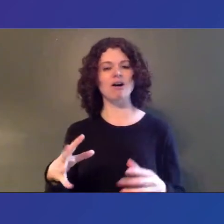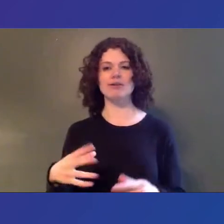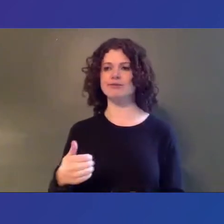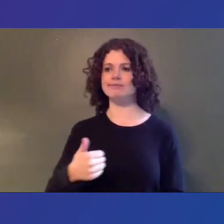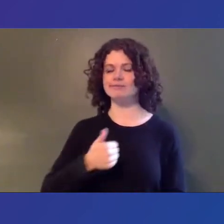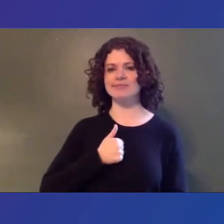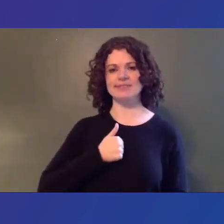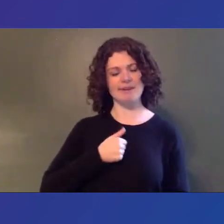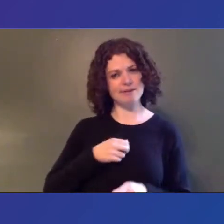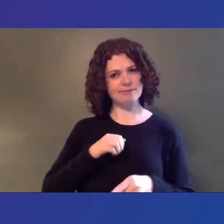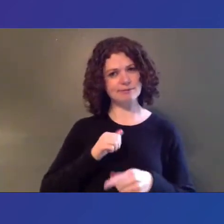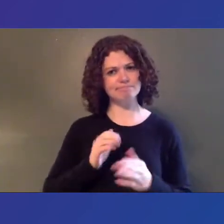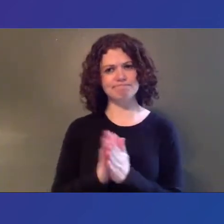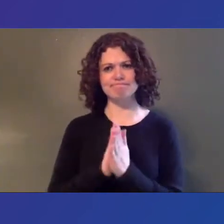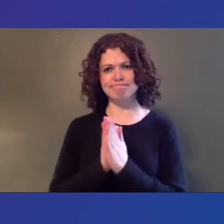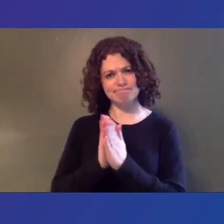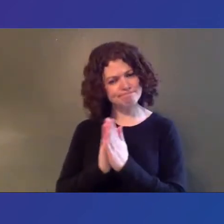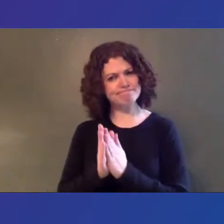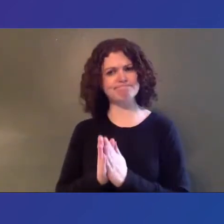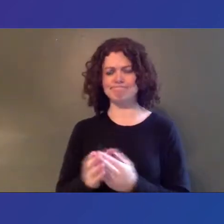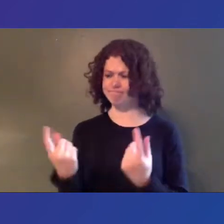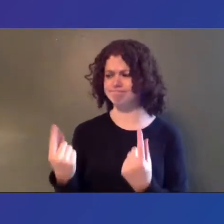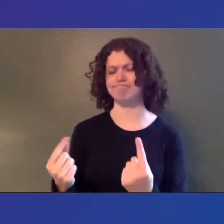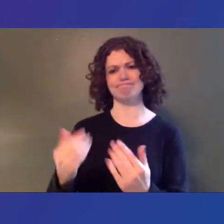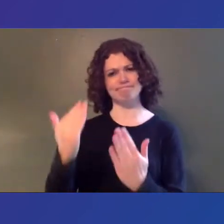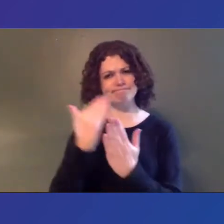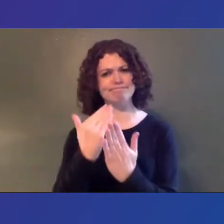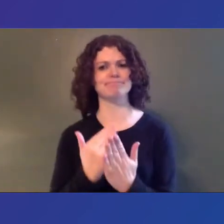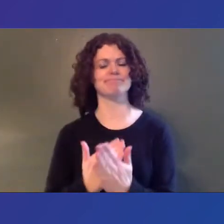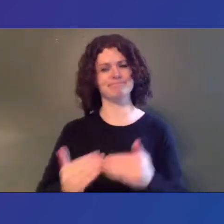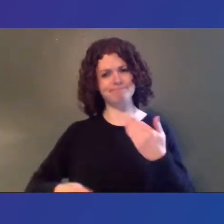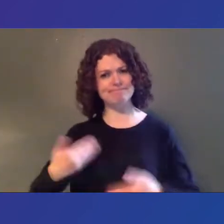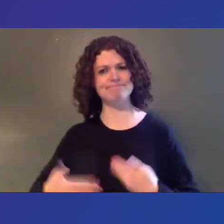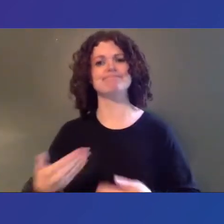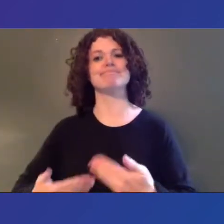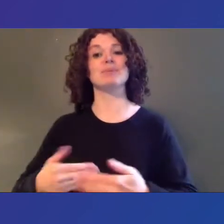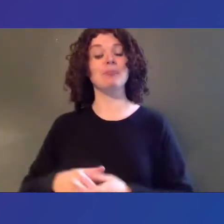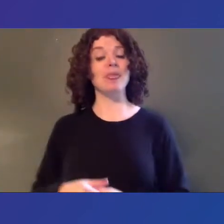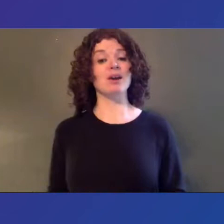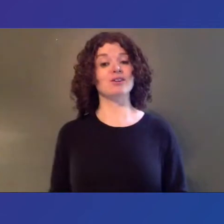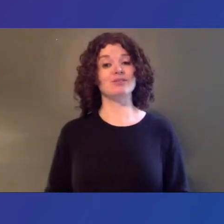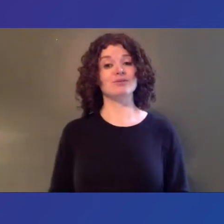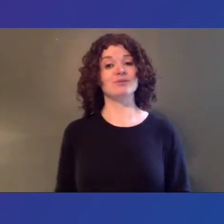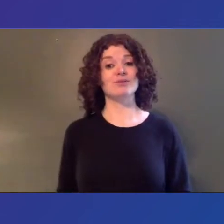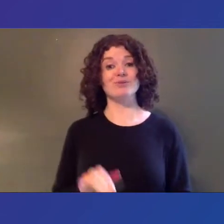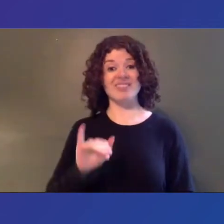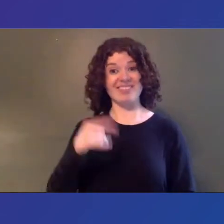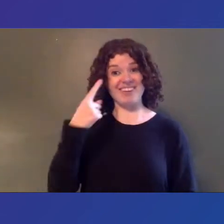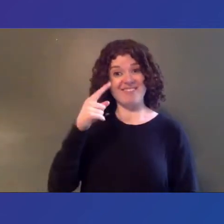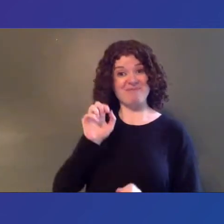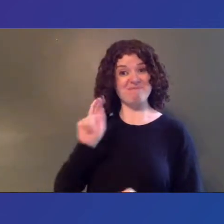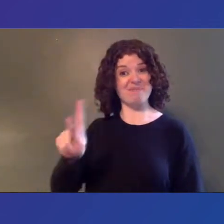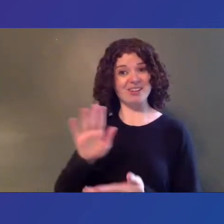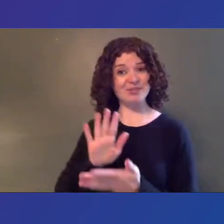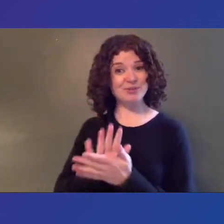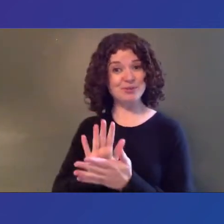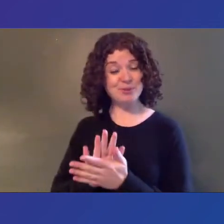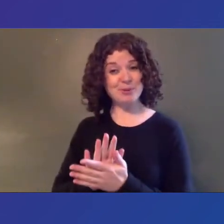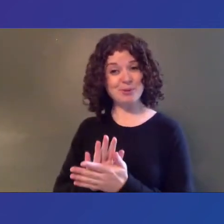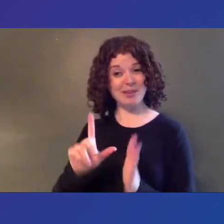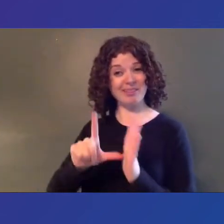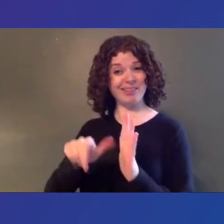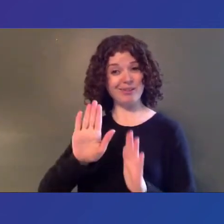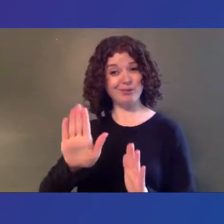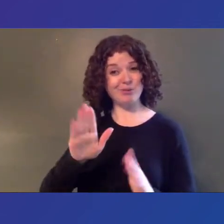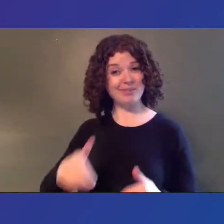we do. And you know, to get back, especially to going back to school late in life, that